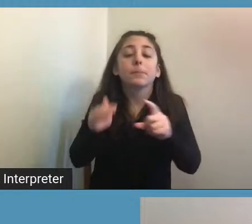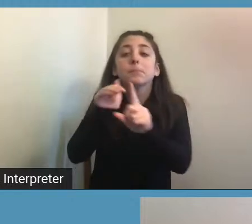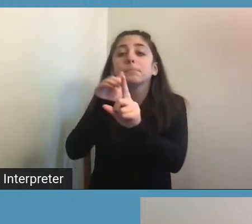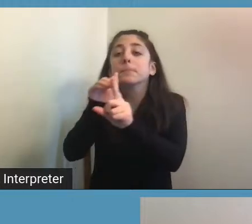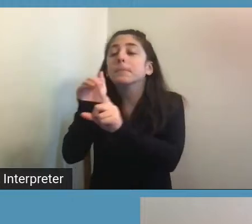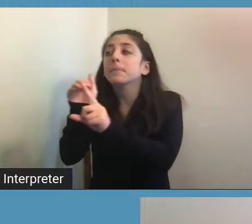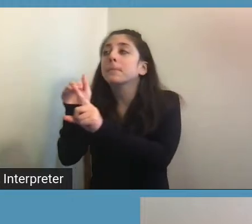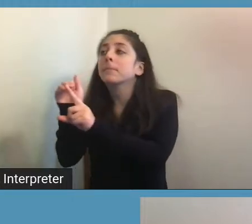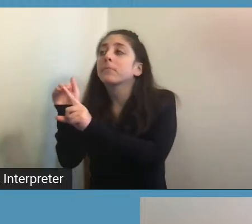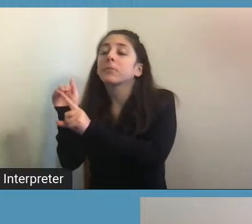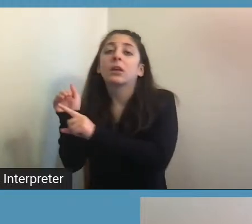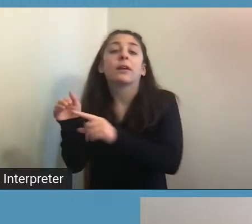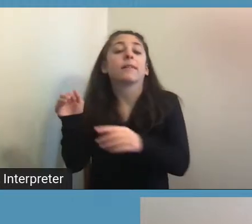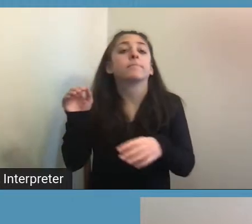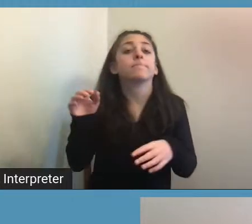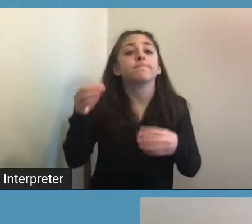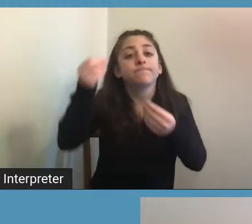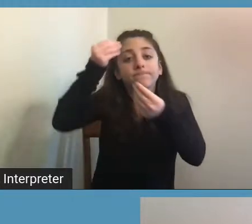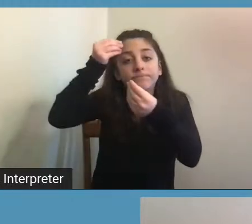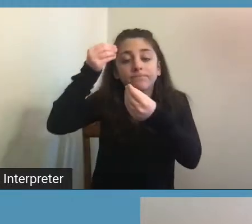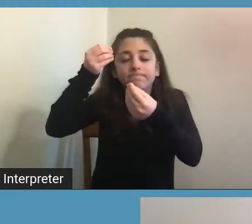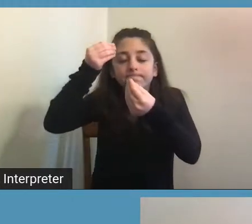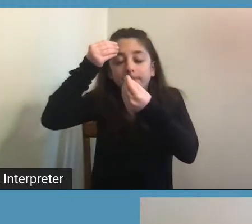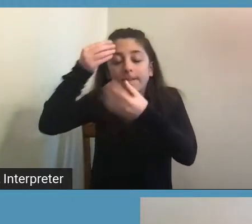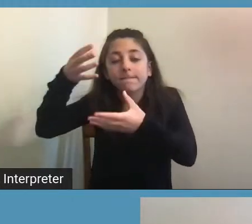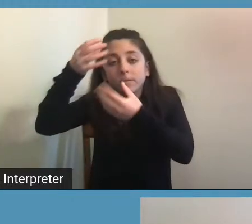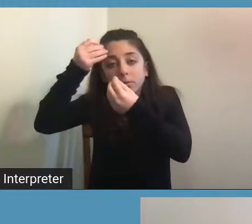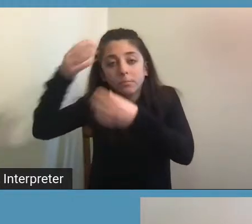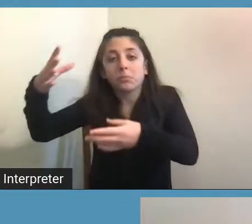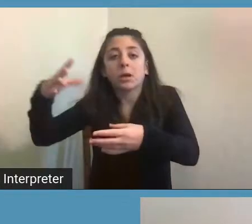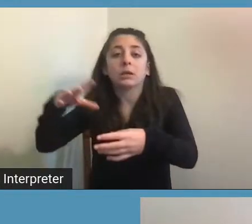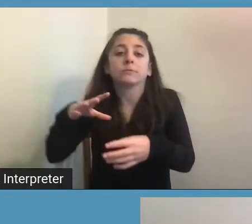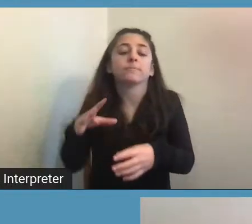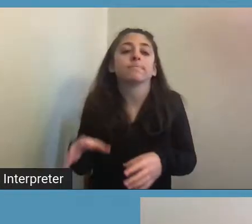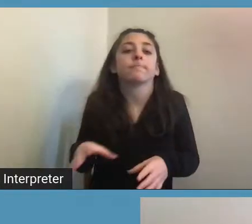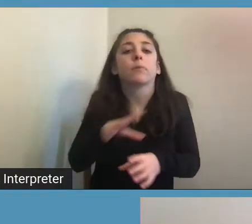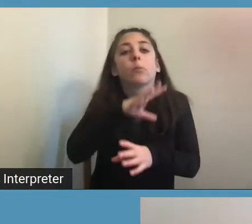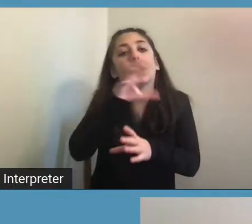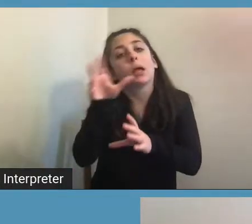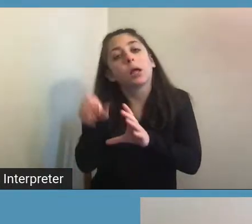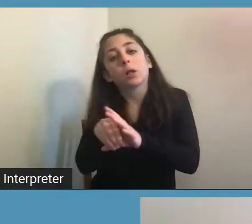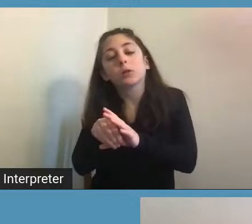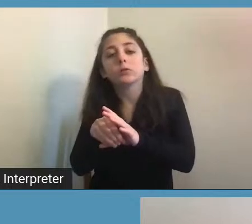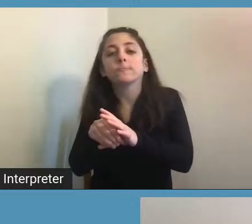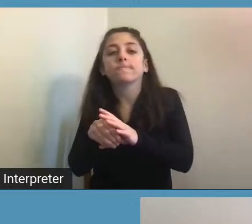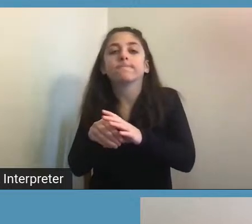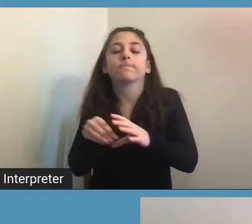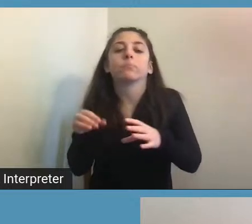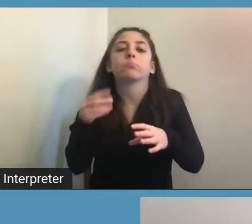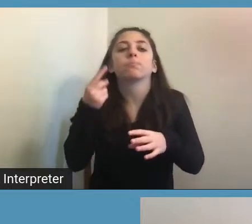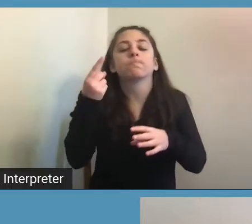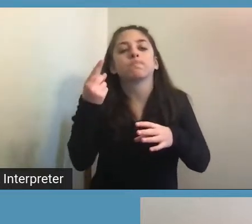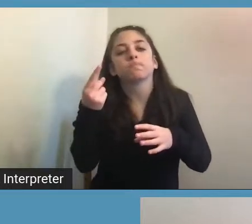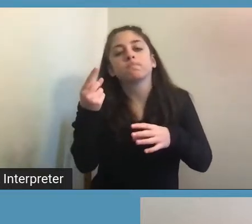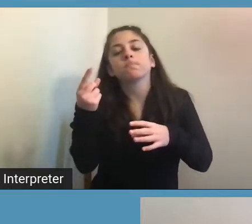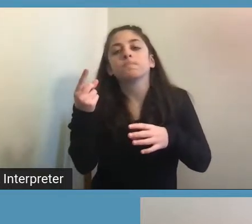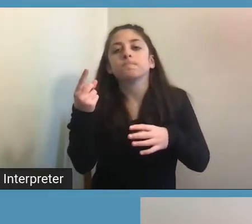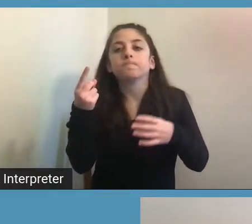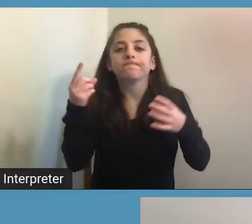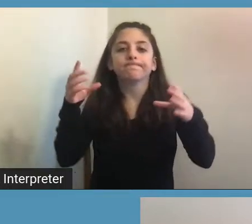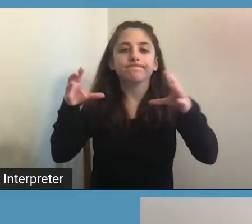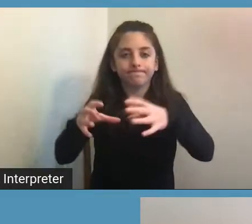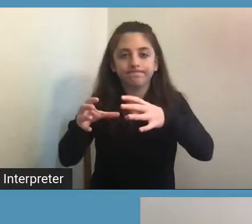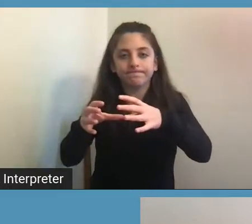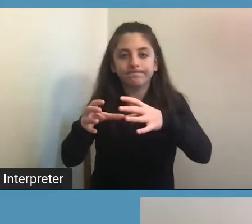all of this information together. So instead of saying, having a post for like each individual program,